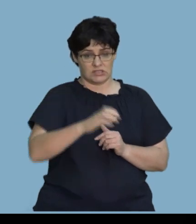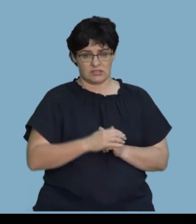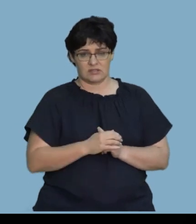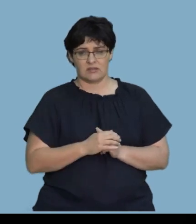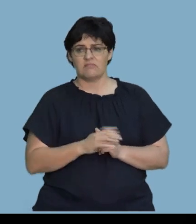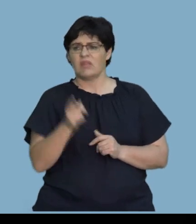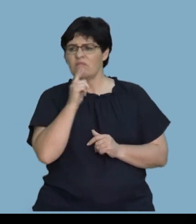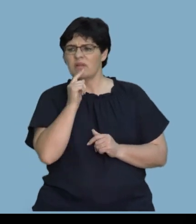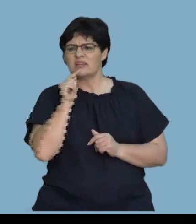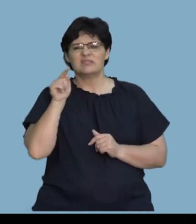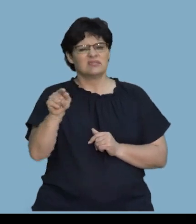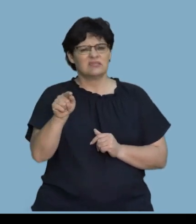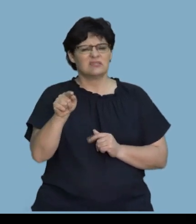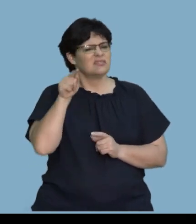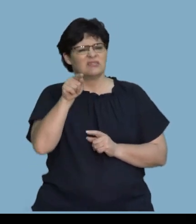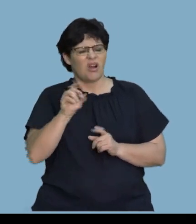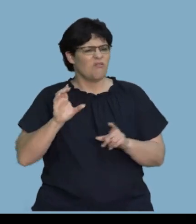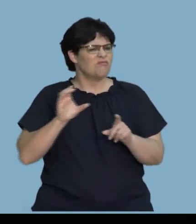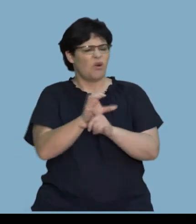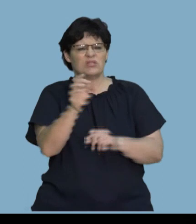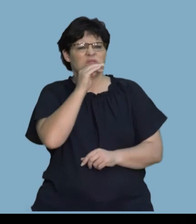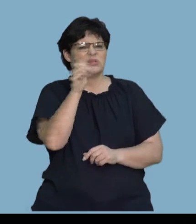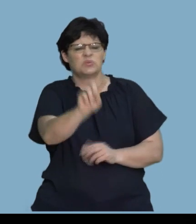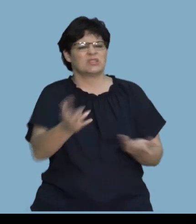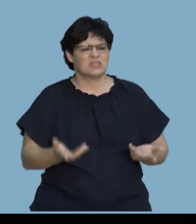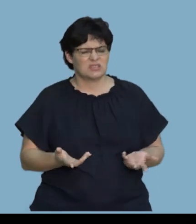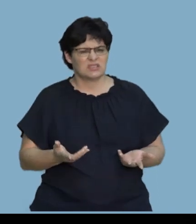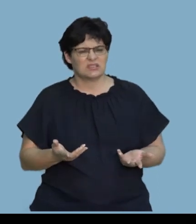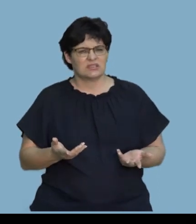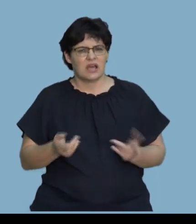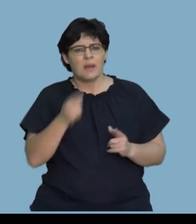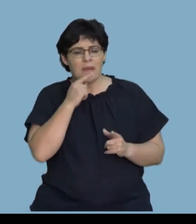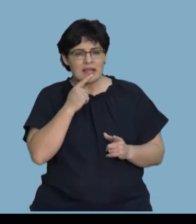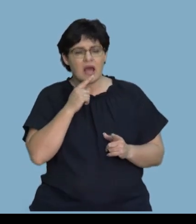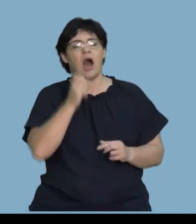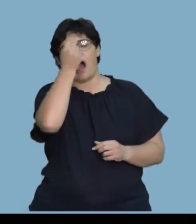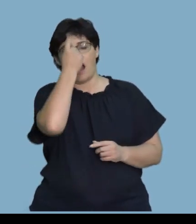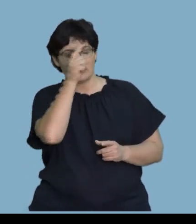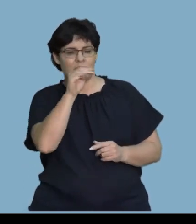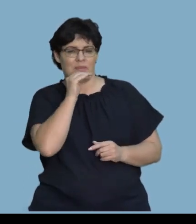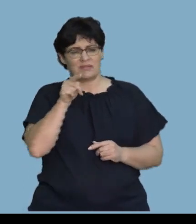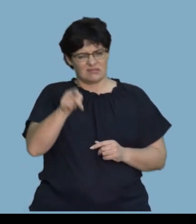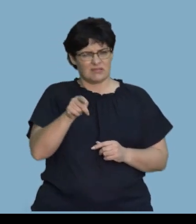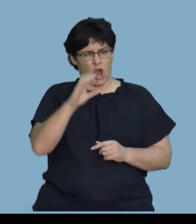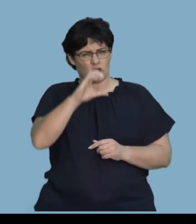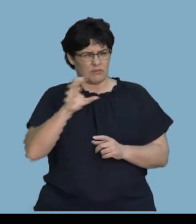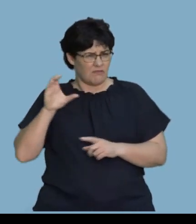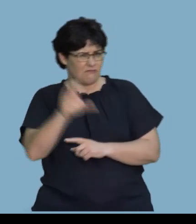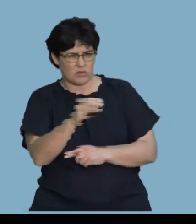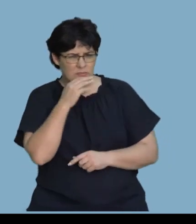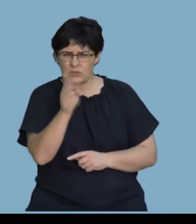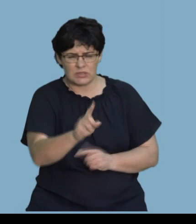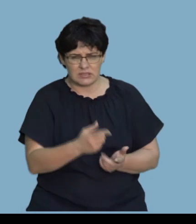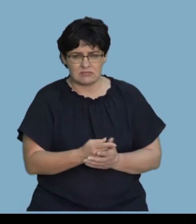what a conservative force is, must be there, and it must make scientific sense. So what is a conservative force? It